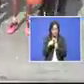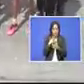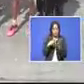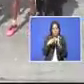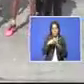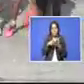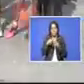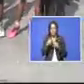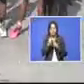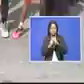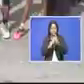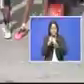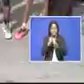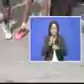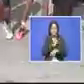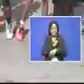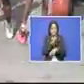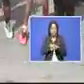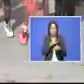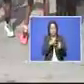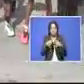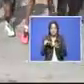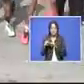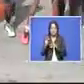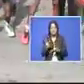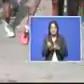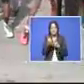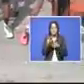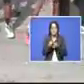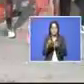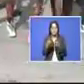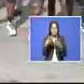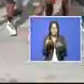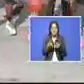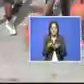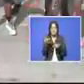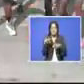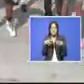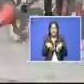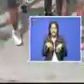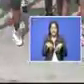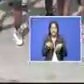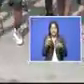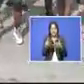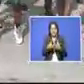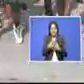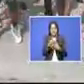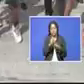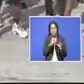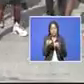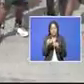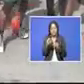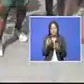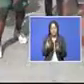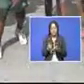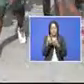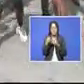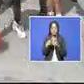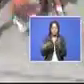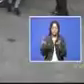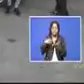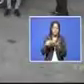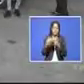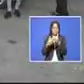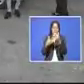struggle, Simonet is on a journey to assist as much as he can. His latest move, helping to rebuild a Catherine International basketball